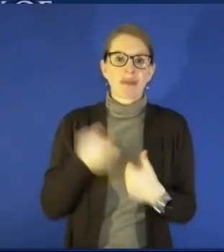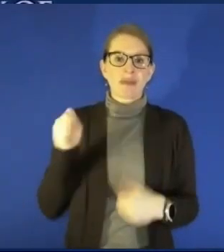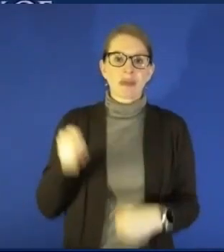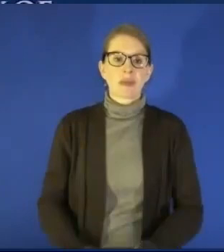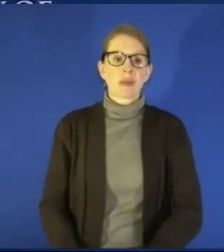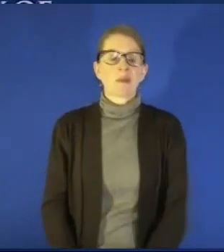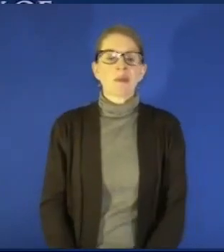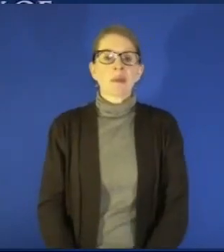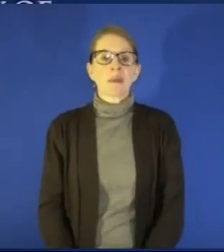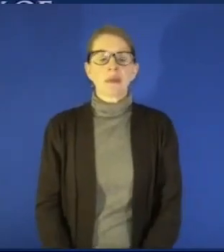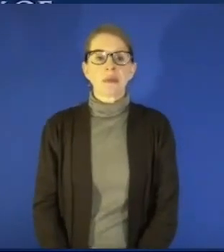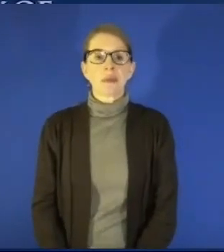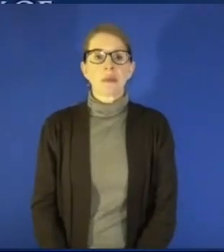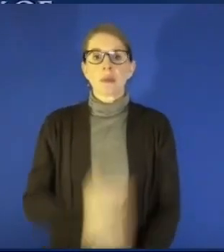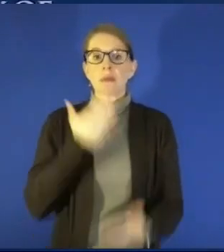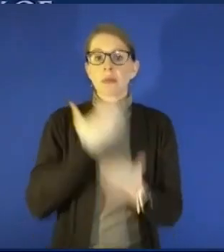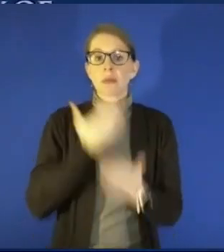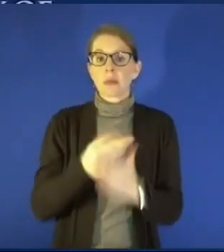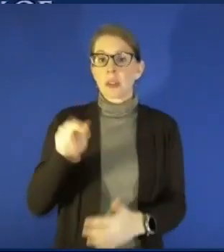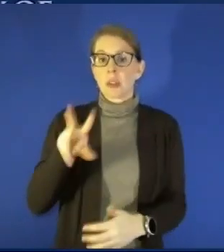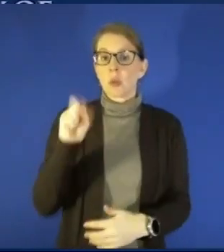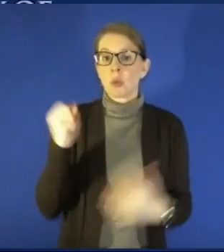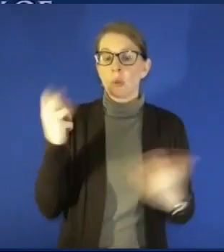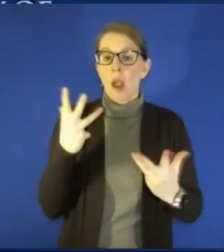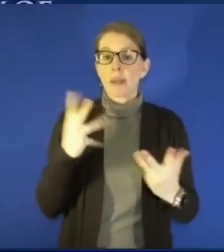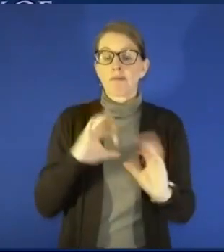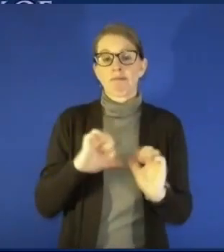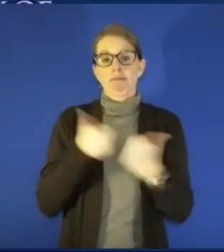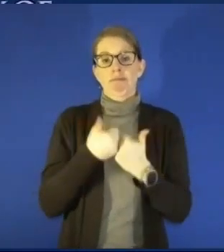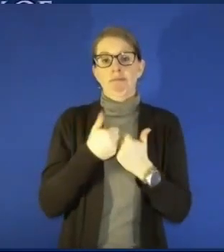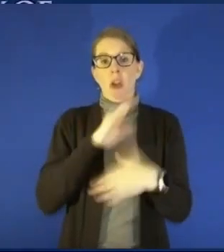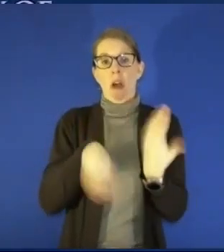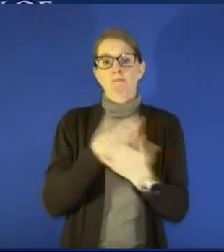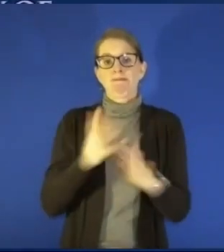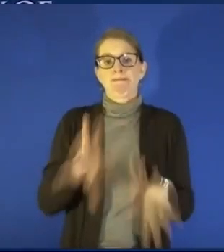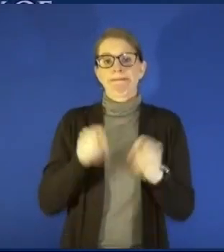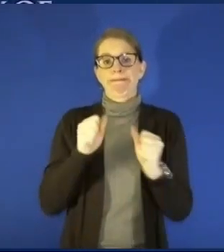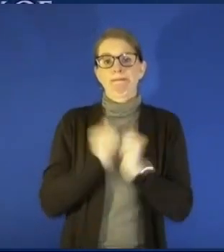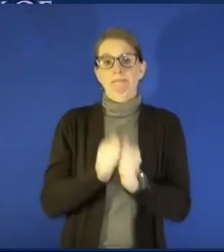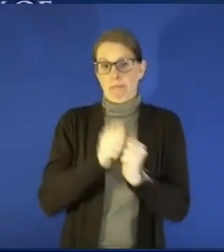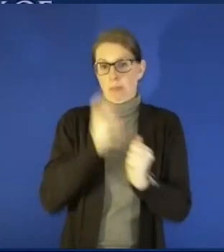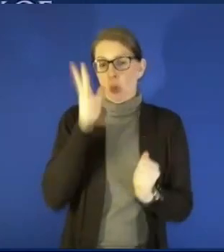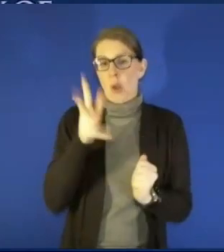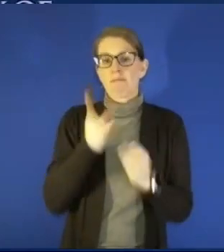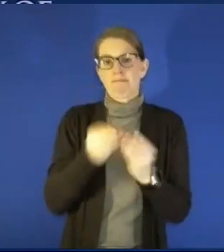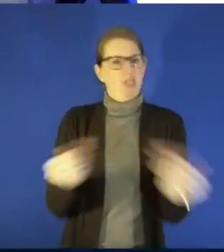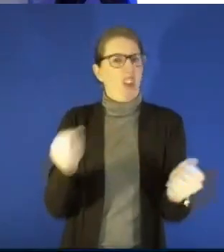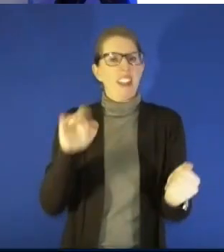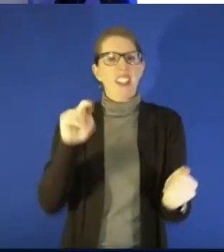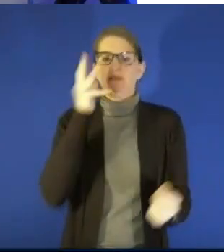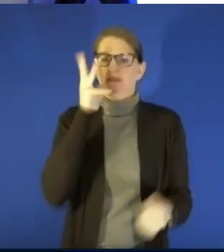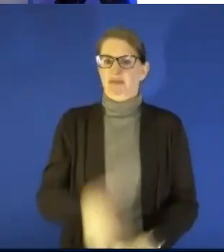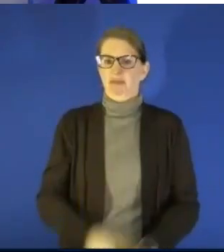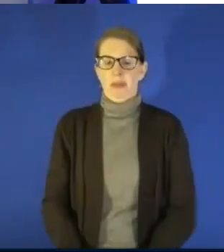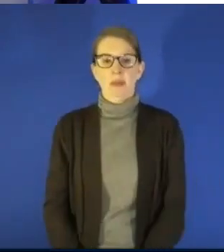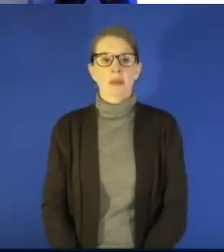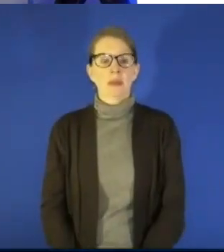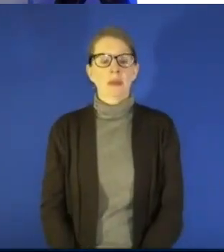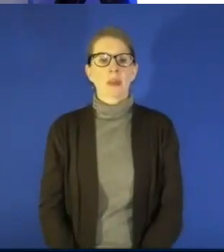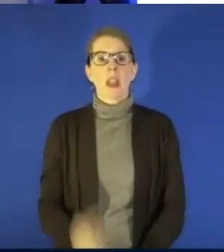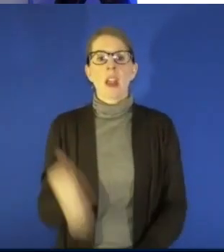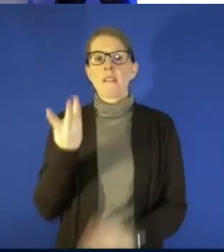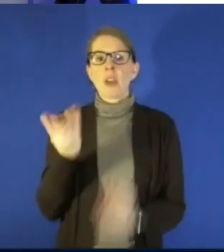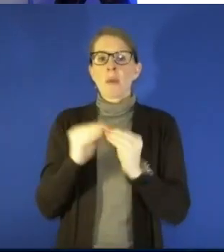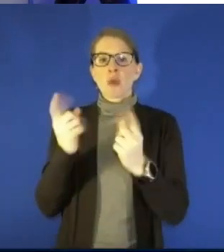good news is that it's a challenge we're all going to take on together, and we're going to solve it. I have a couple more questions while we have